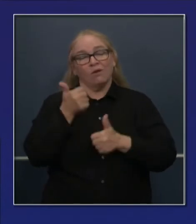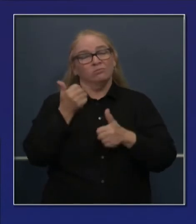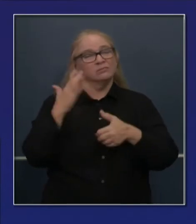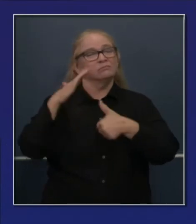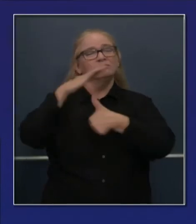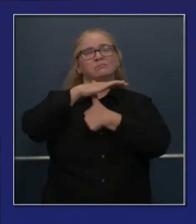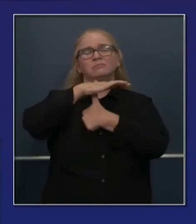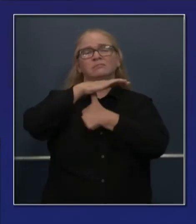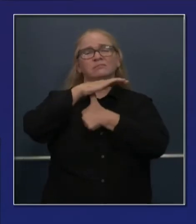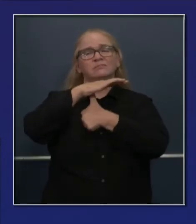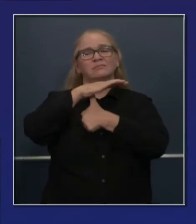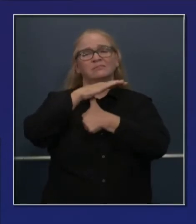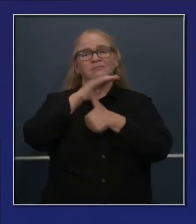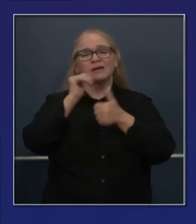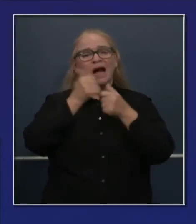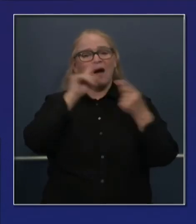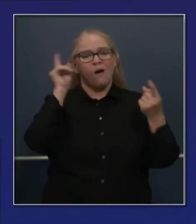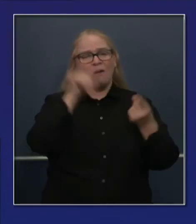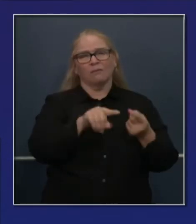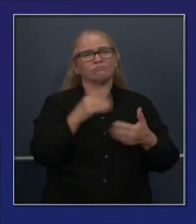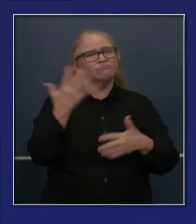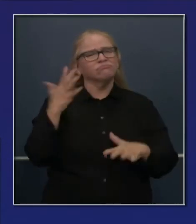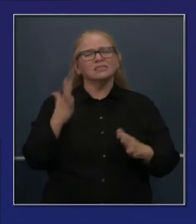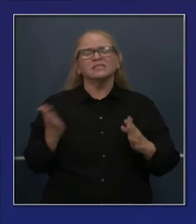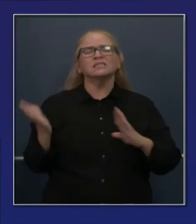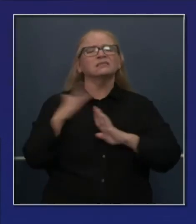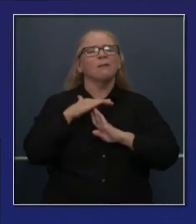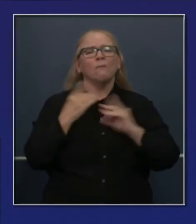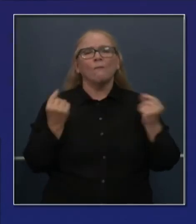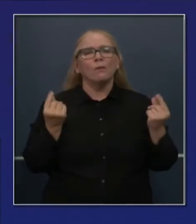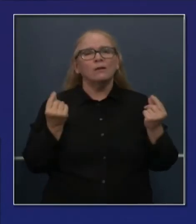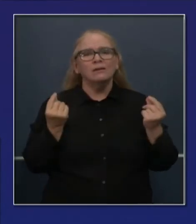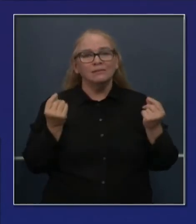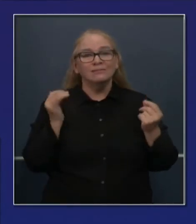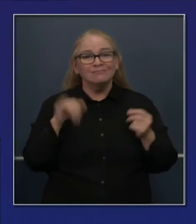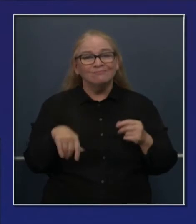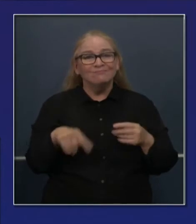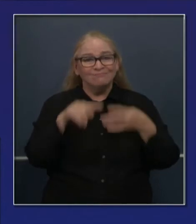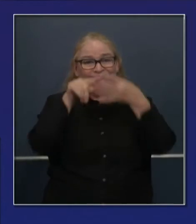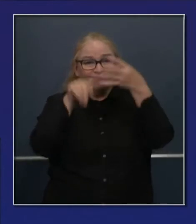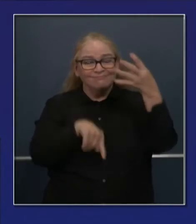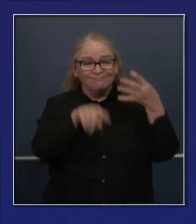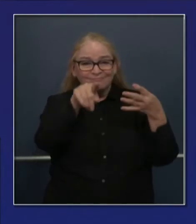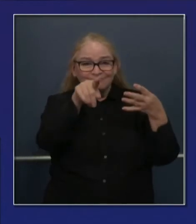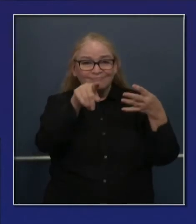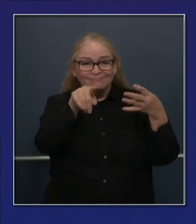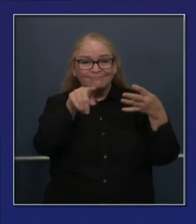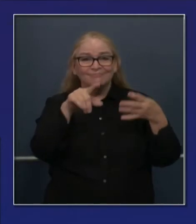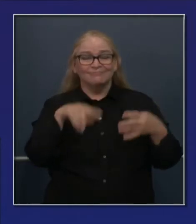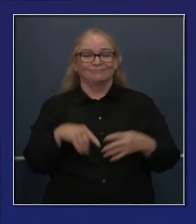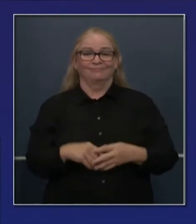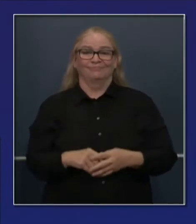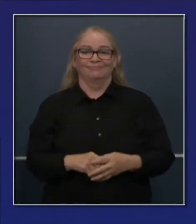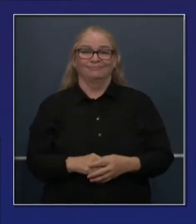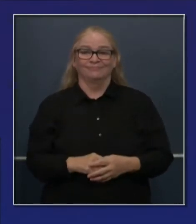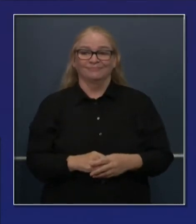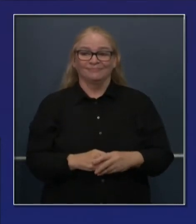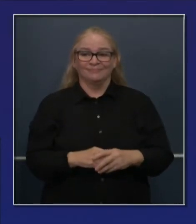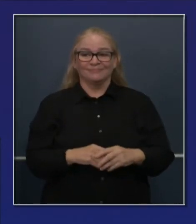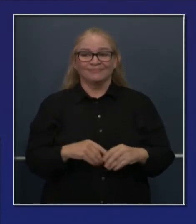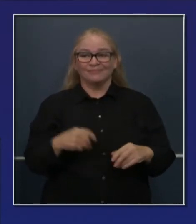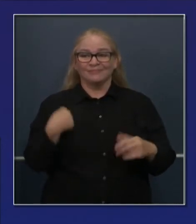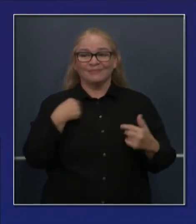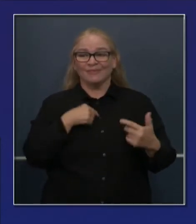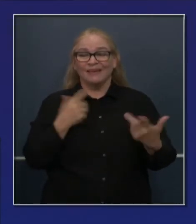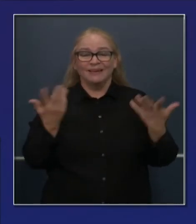mitigate the spread of this disease, also mitigate the prospects that we'll have to extend